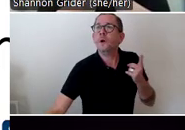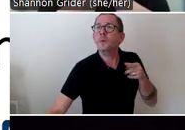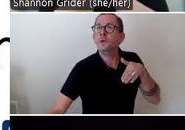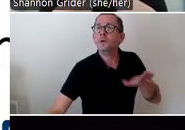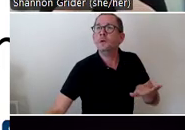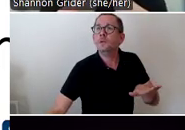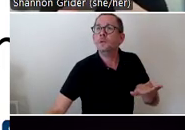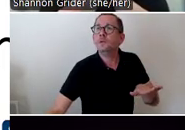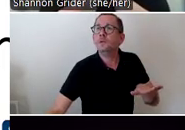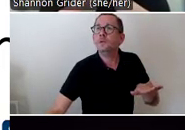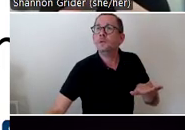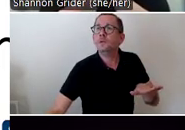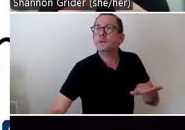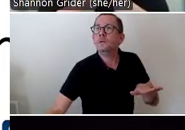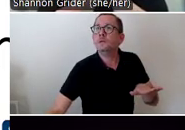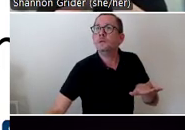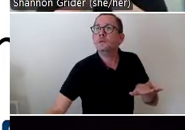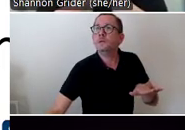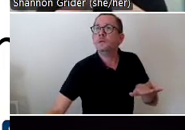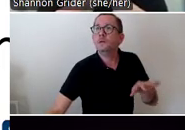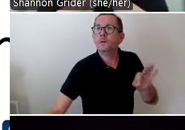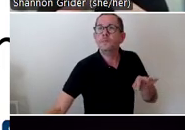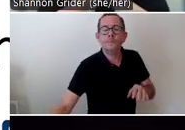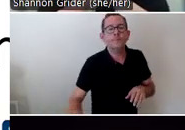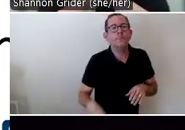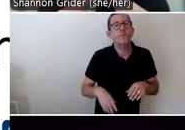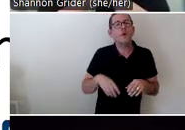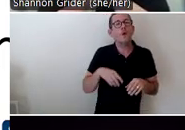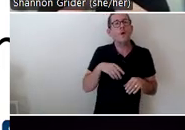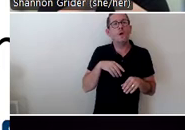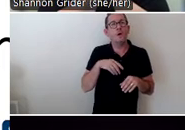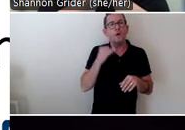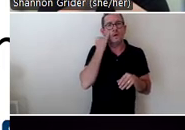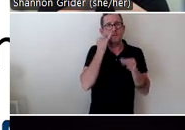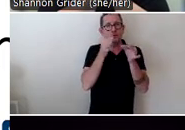Because interpreters, oh, someone's coming in.